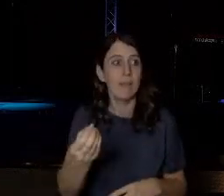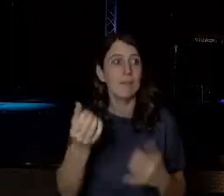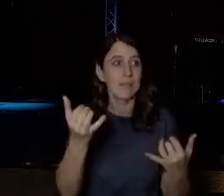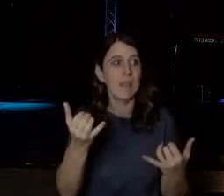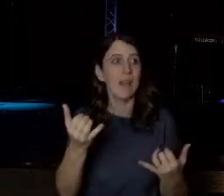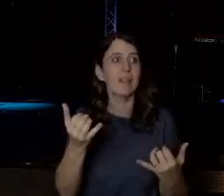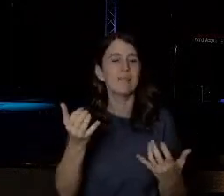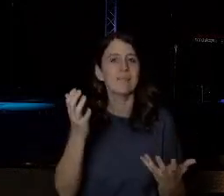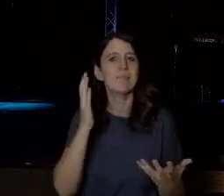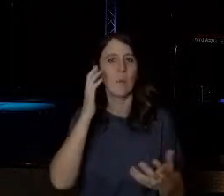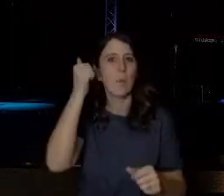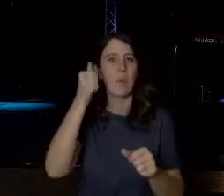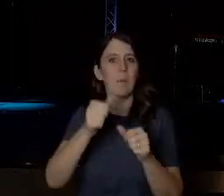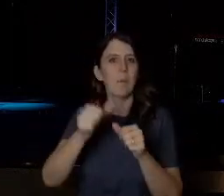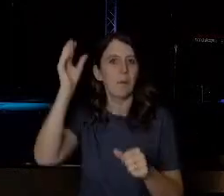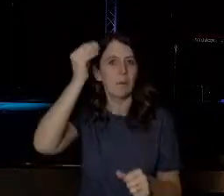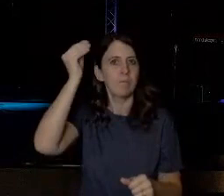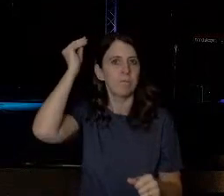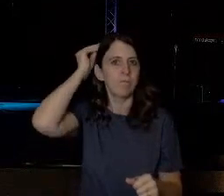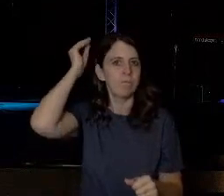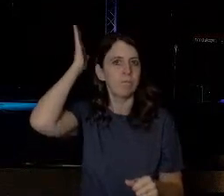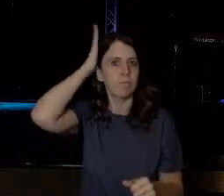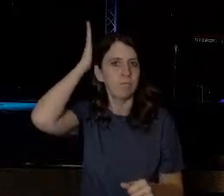couple minutes in silence.